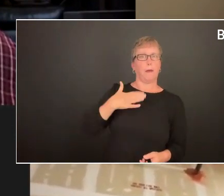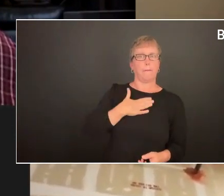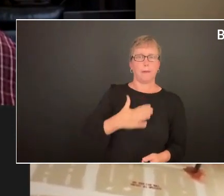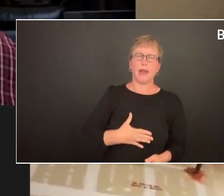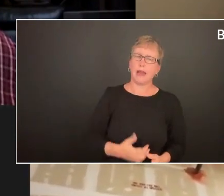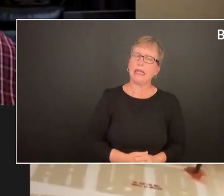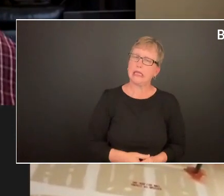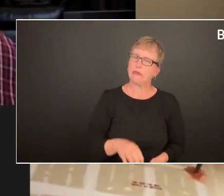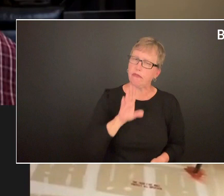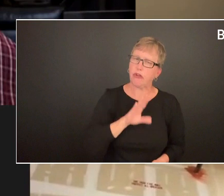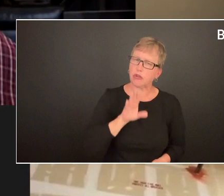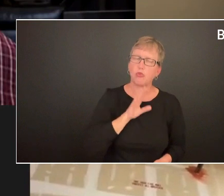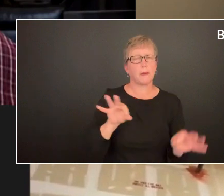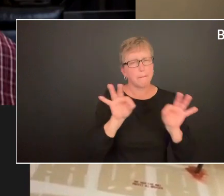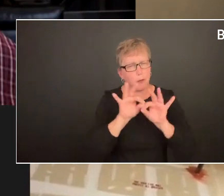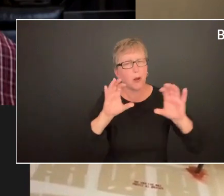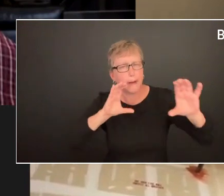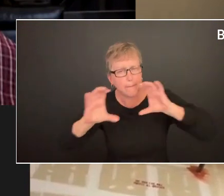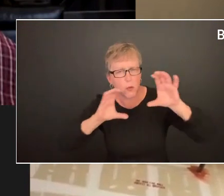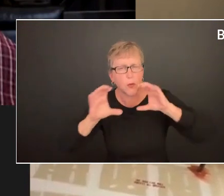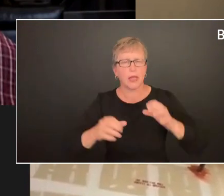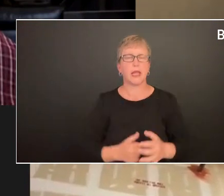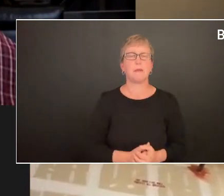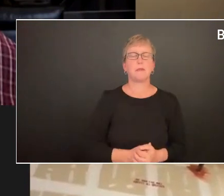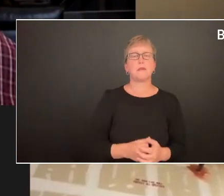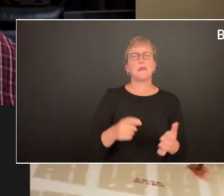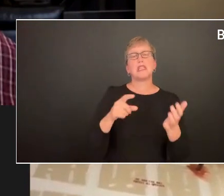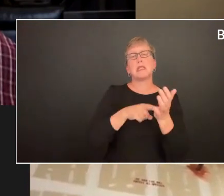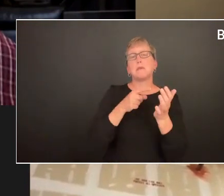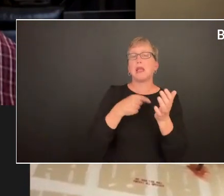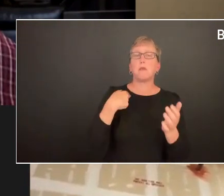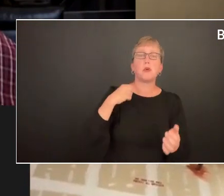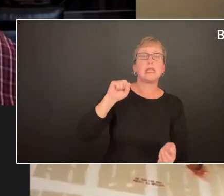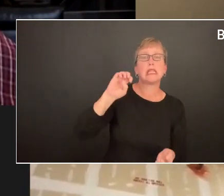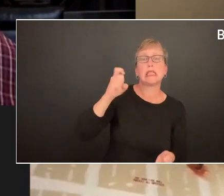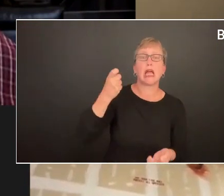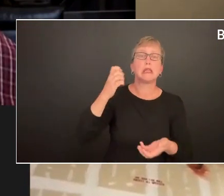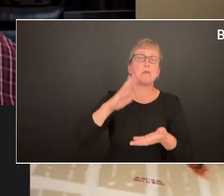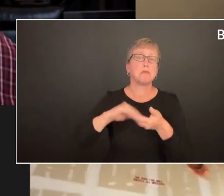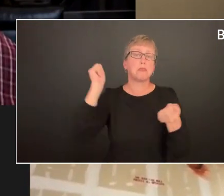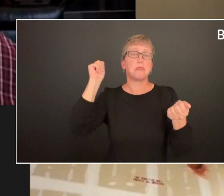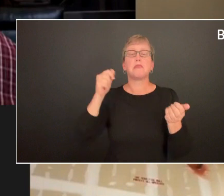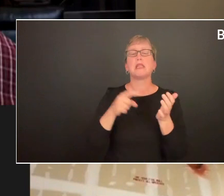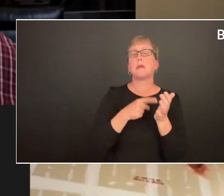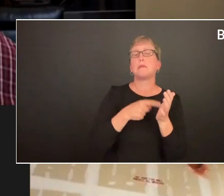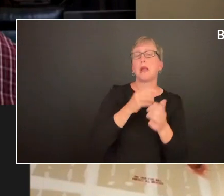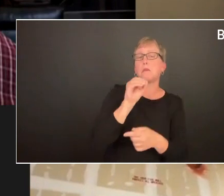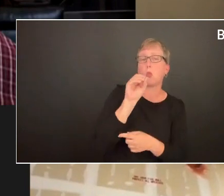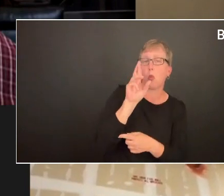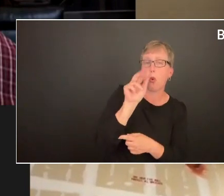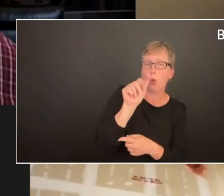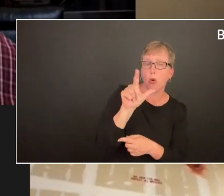because he knows my body. He's known my body forever. And now all of a sudden he doesn't know it. And so it's frustrating. So that